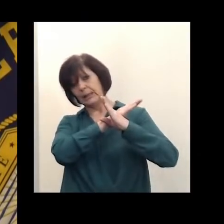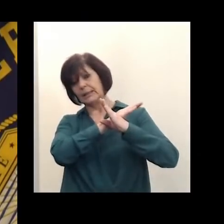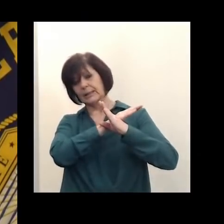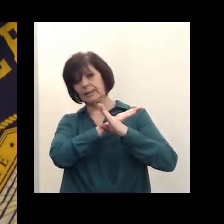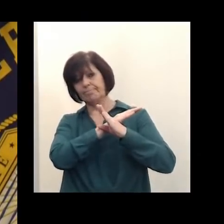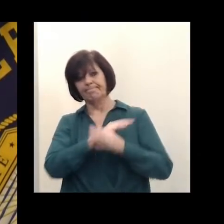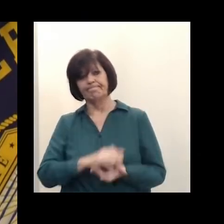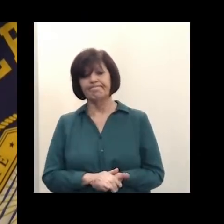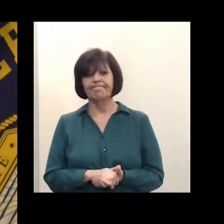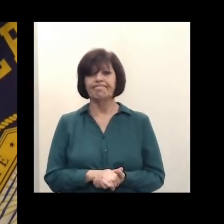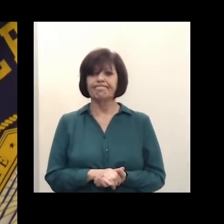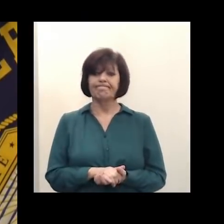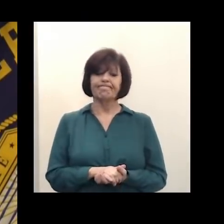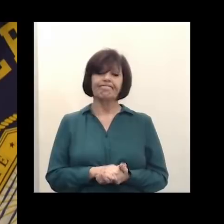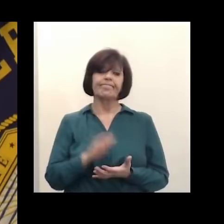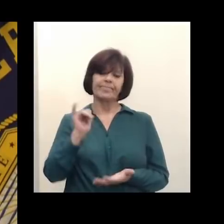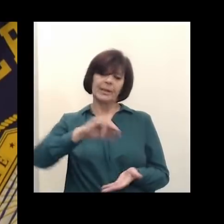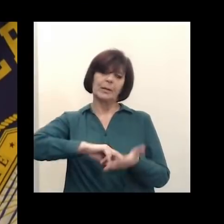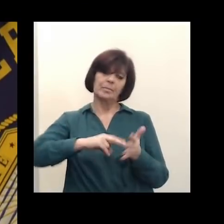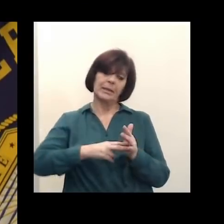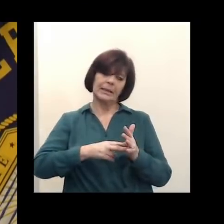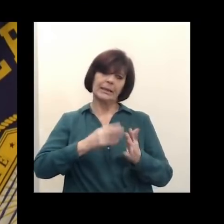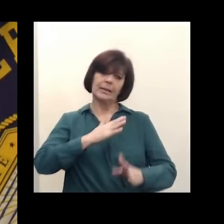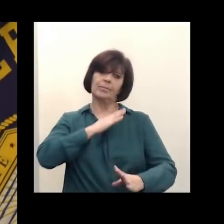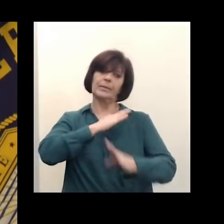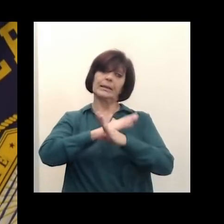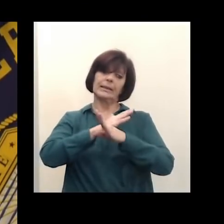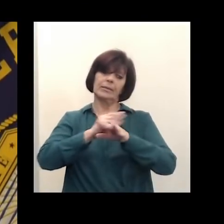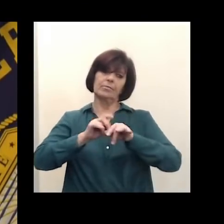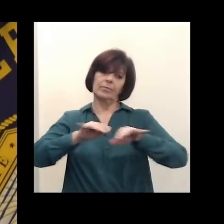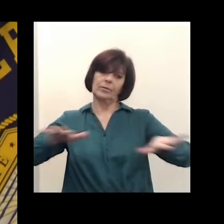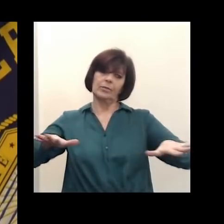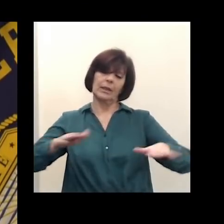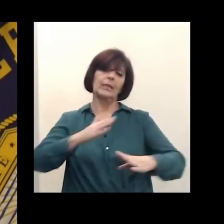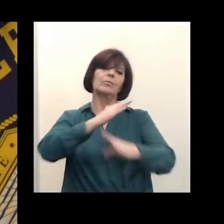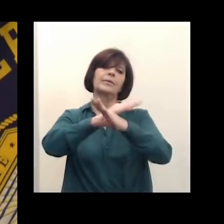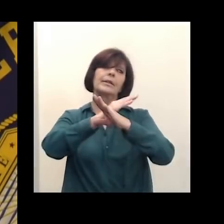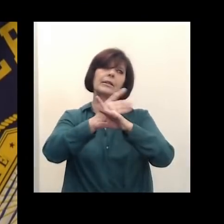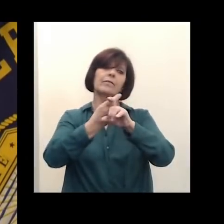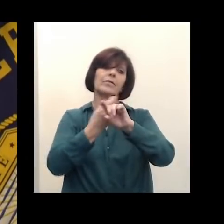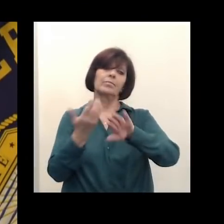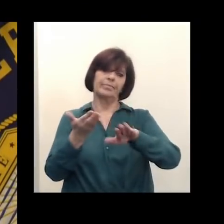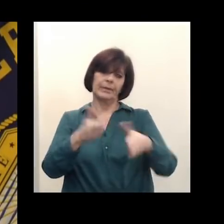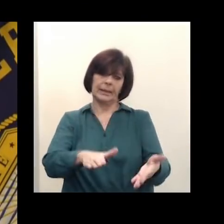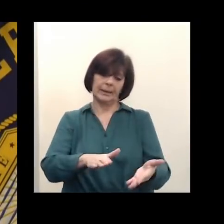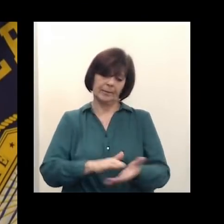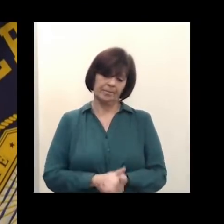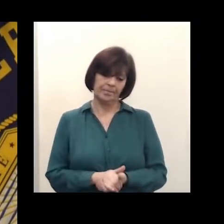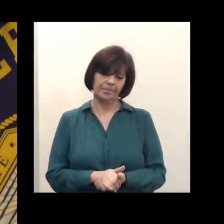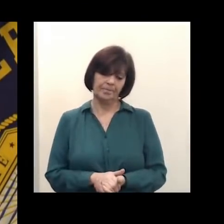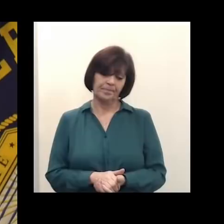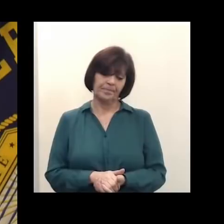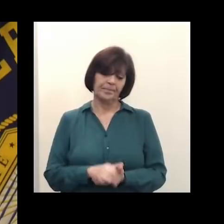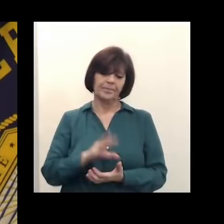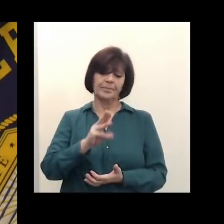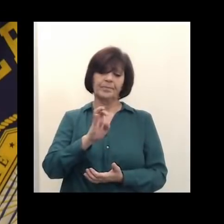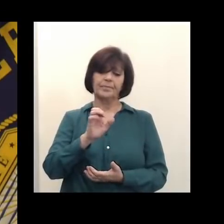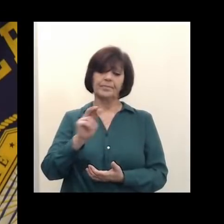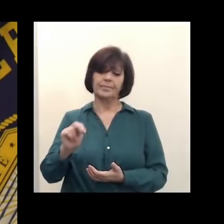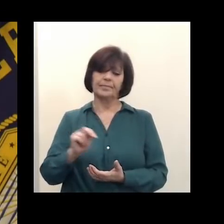COVID-19, which means it protects against further death. WBEN Radio, is anyone